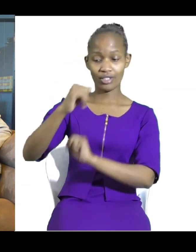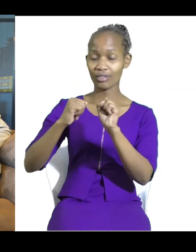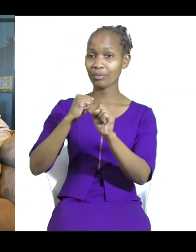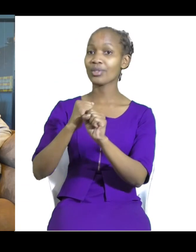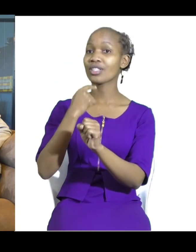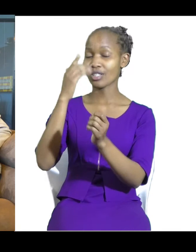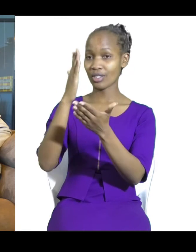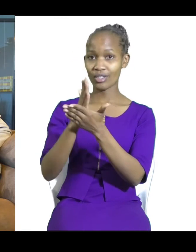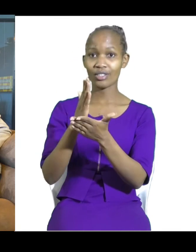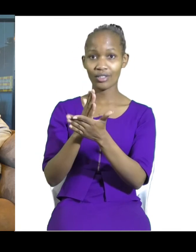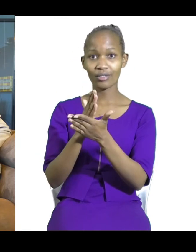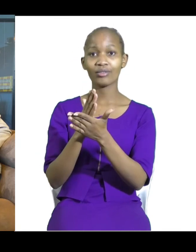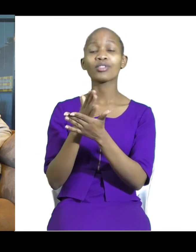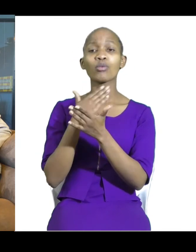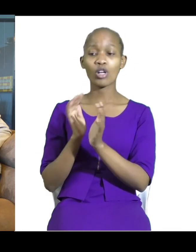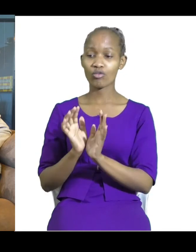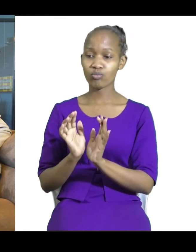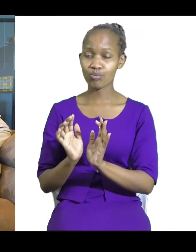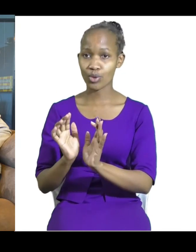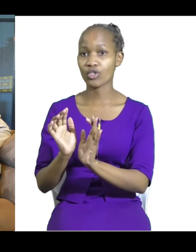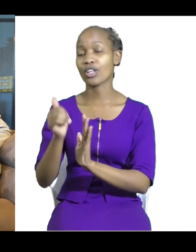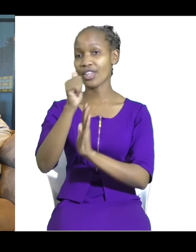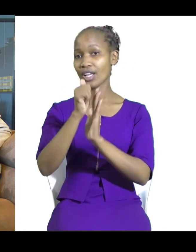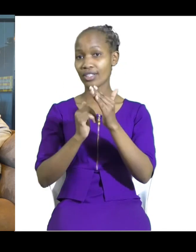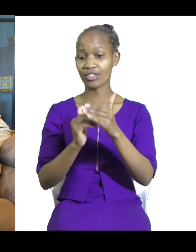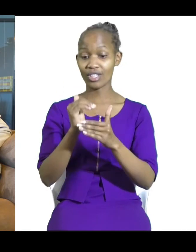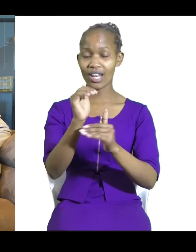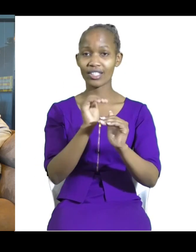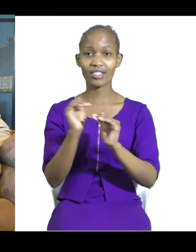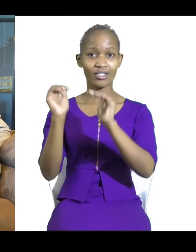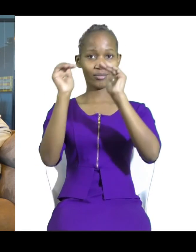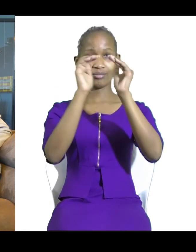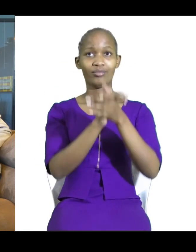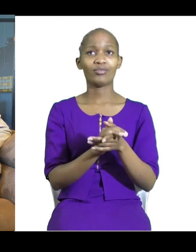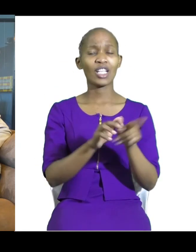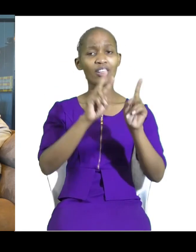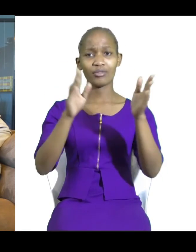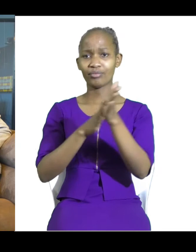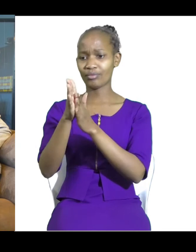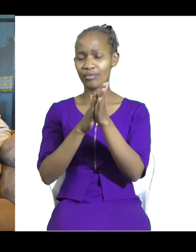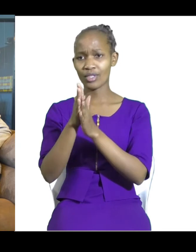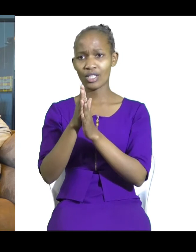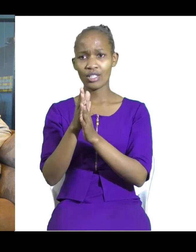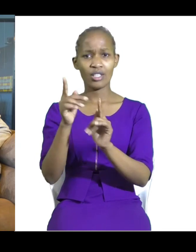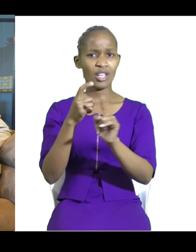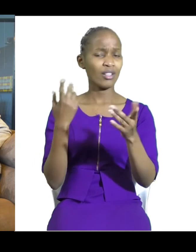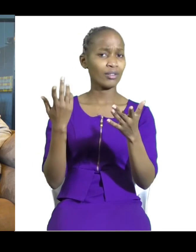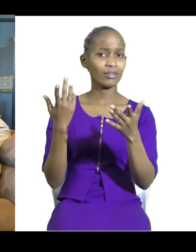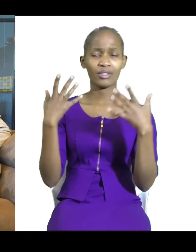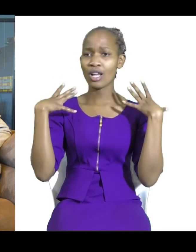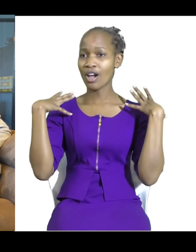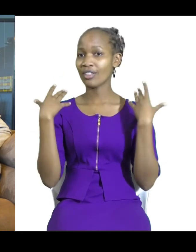year, and we are saying that we are going now to push this agenda to the next level. And it would be interesting also, like from a